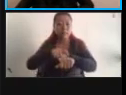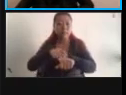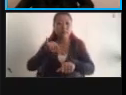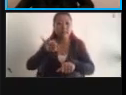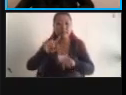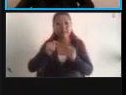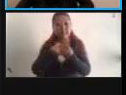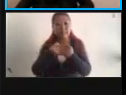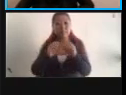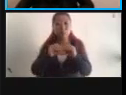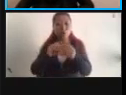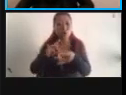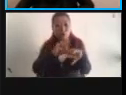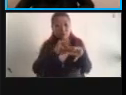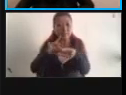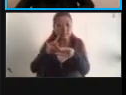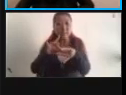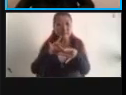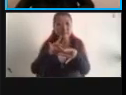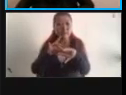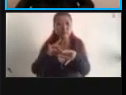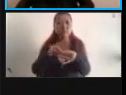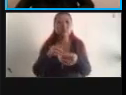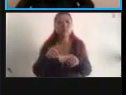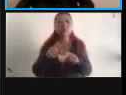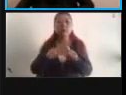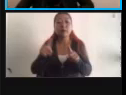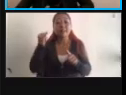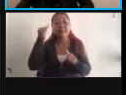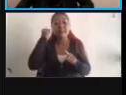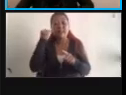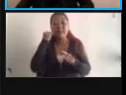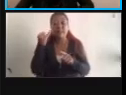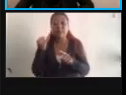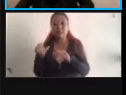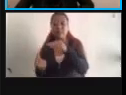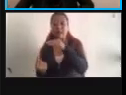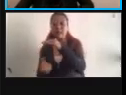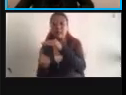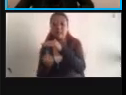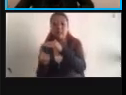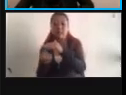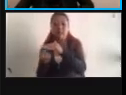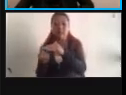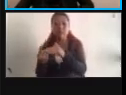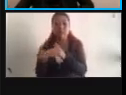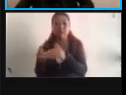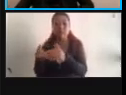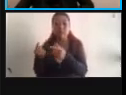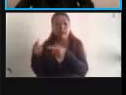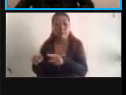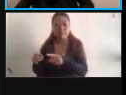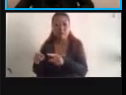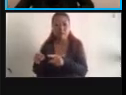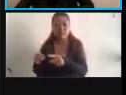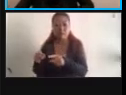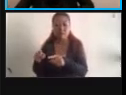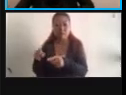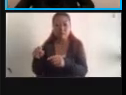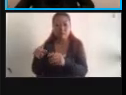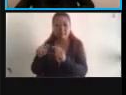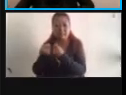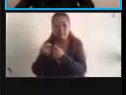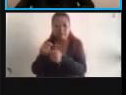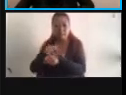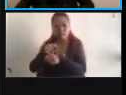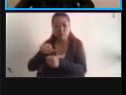were cohesive, but not when an isolate was present. In practical terms, while some cohesive crews were able to meet 100% of their